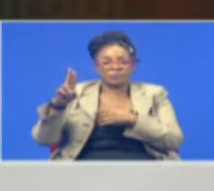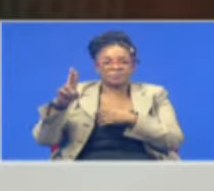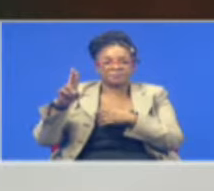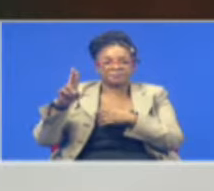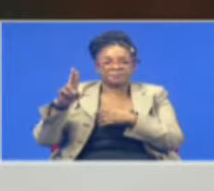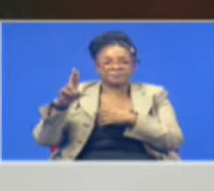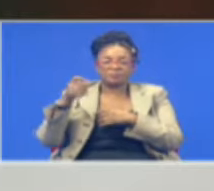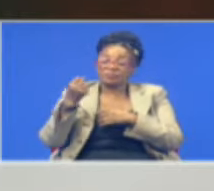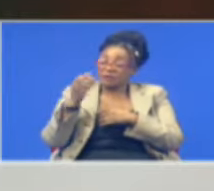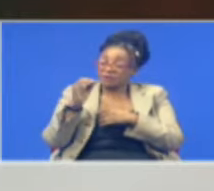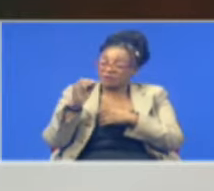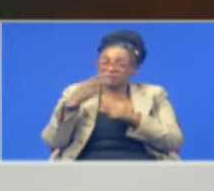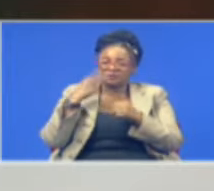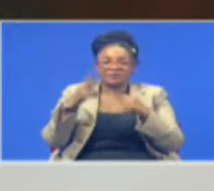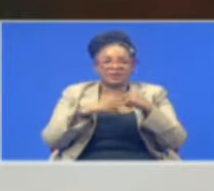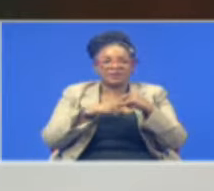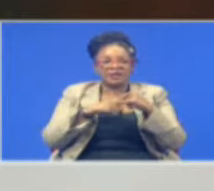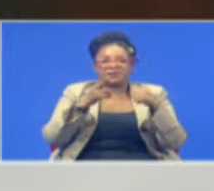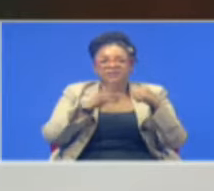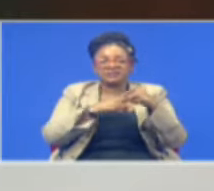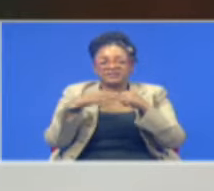so far,